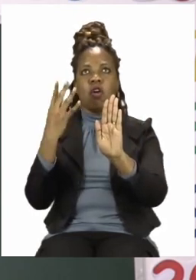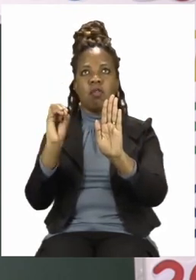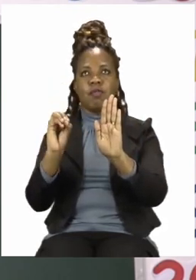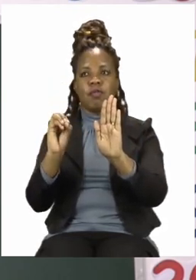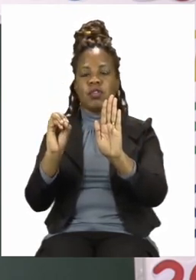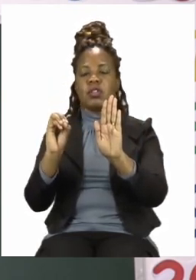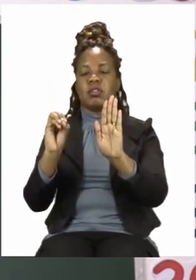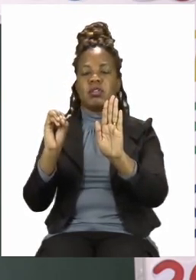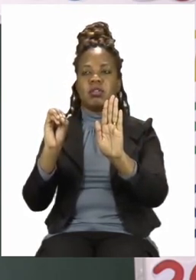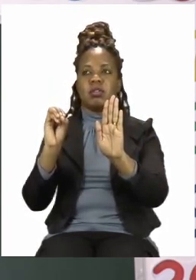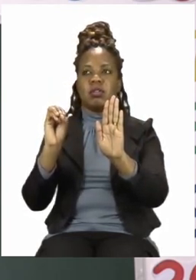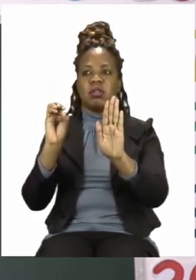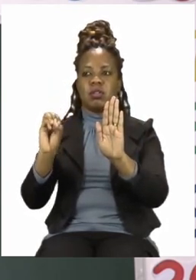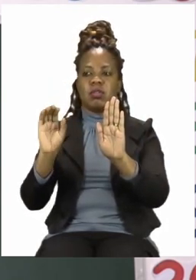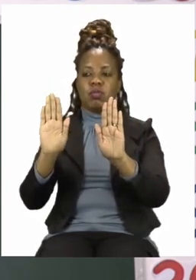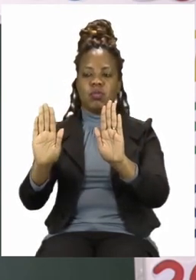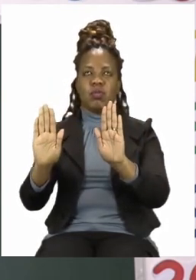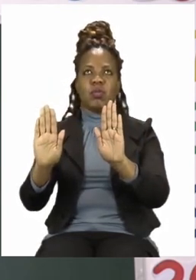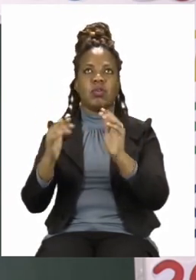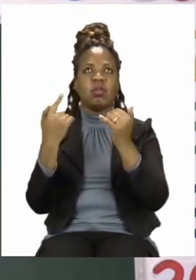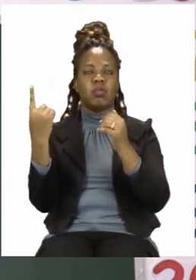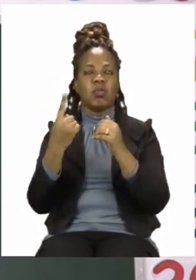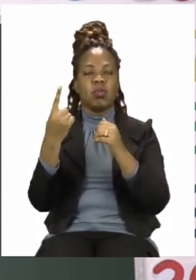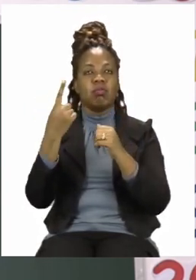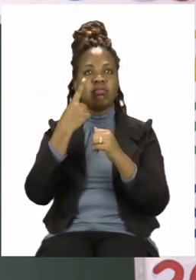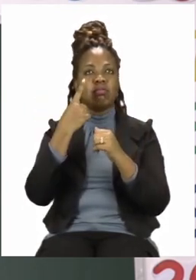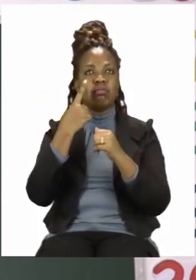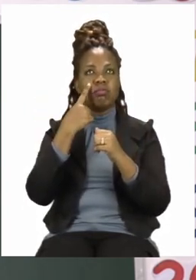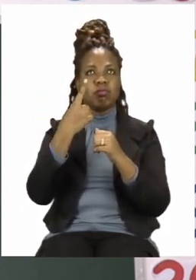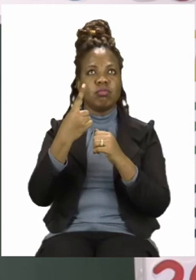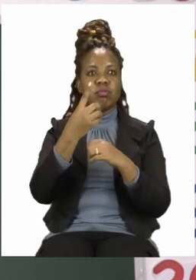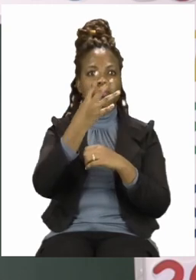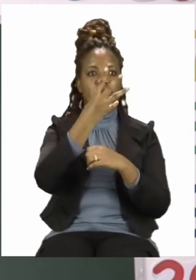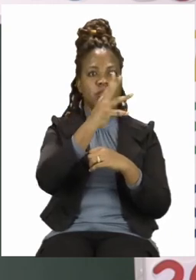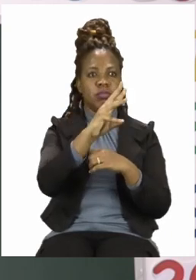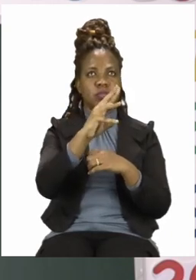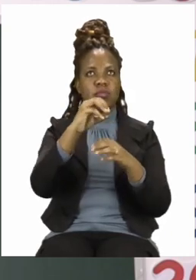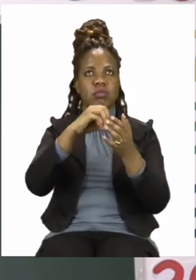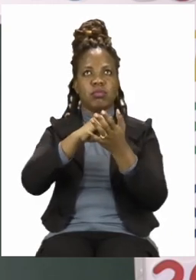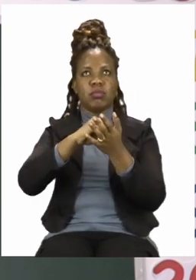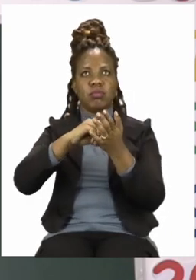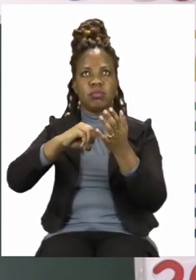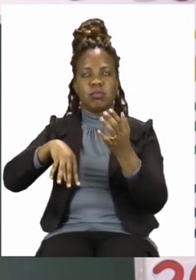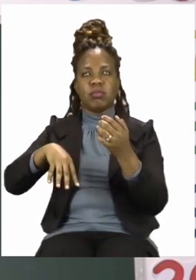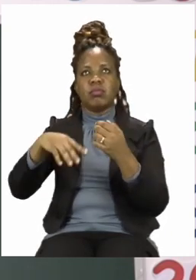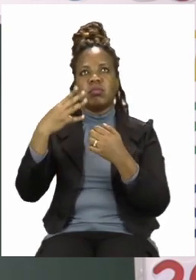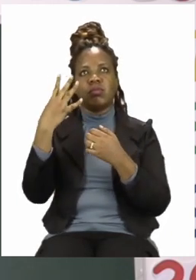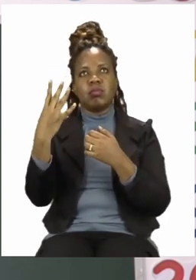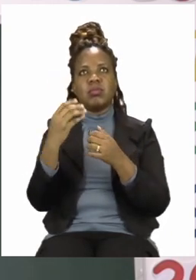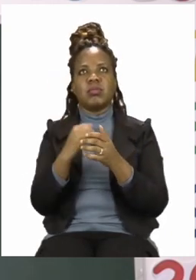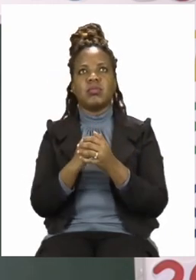6 minus 4. That way you'll be able to make your